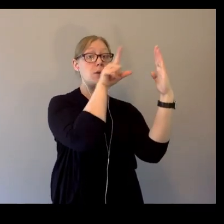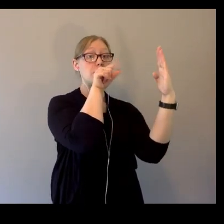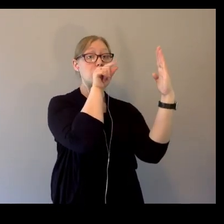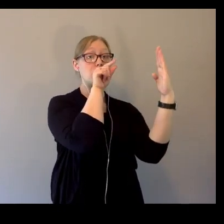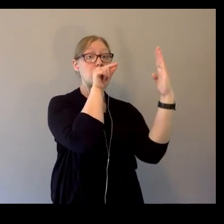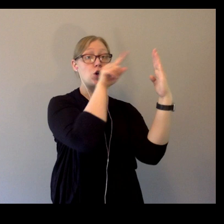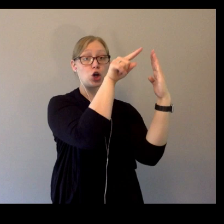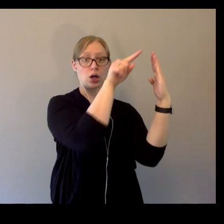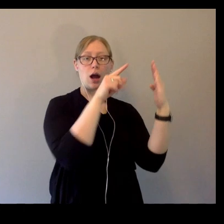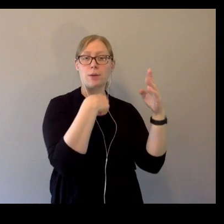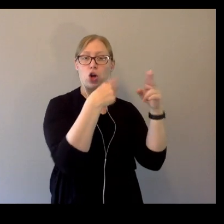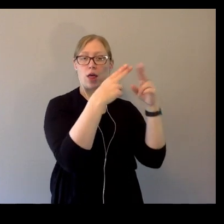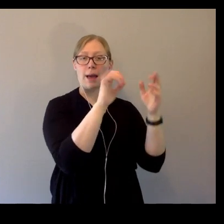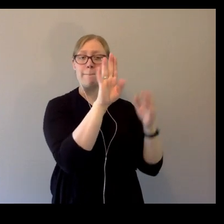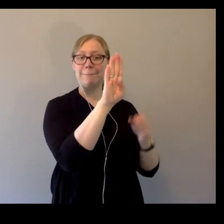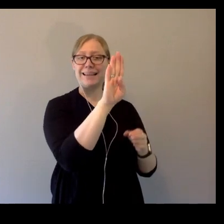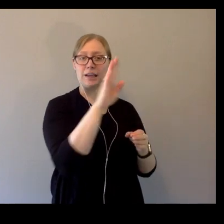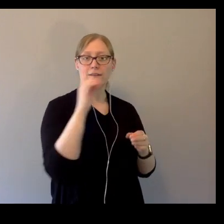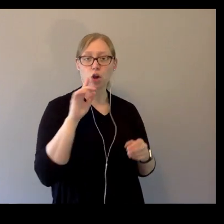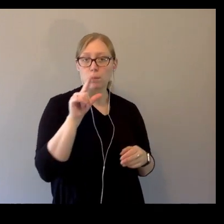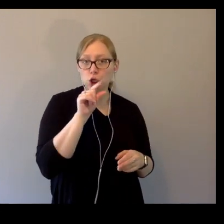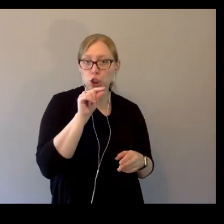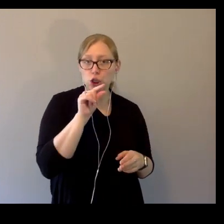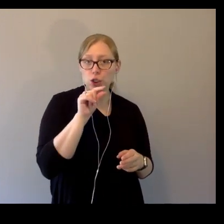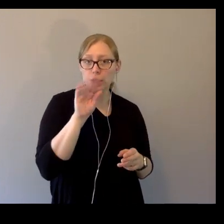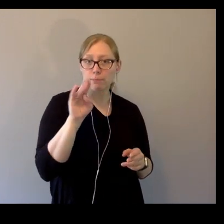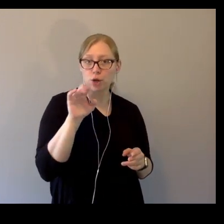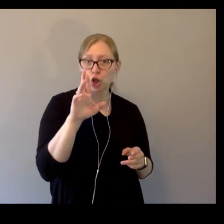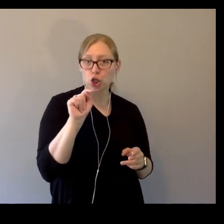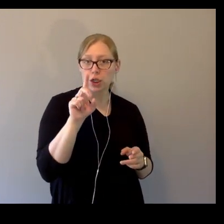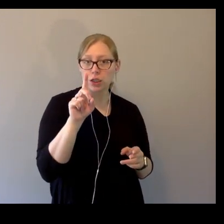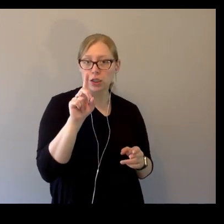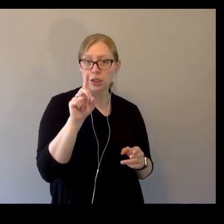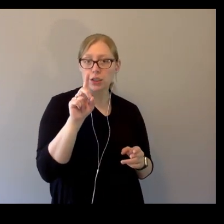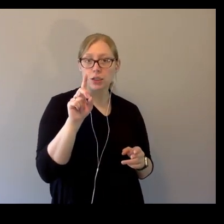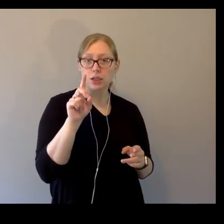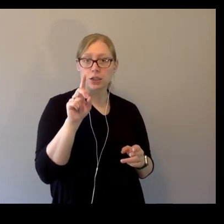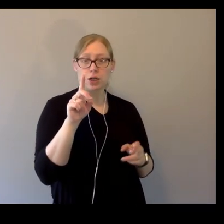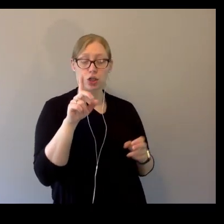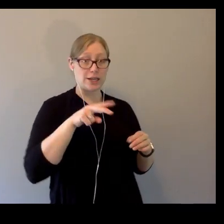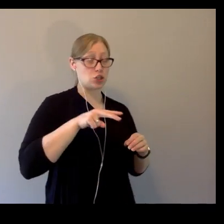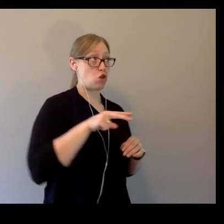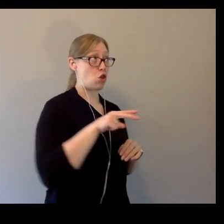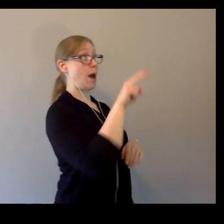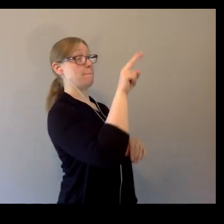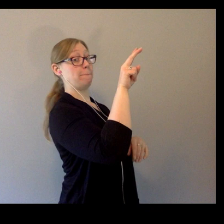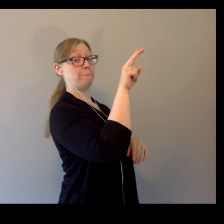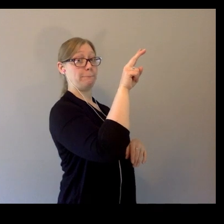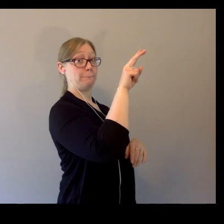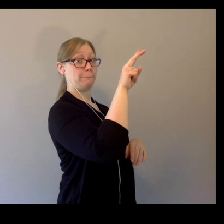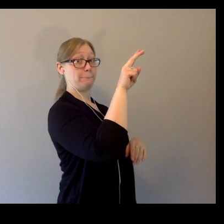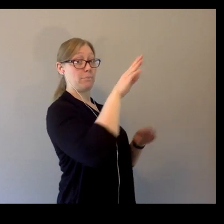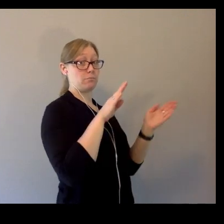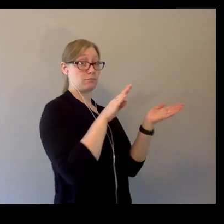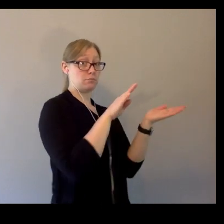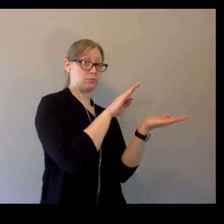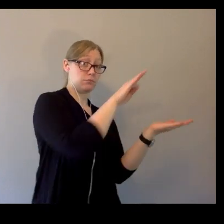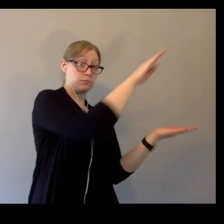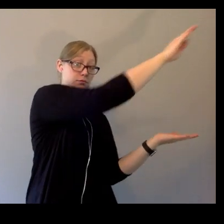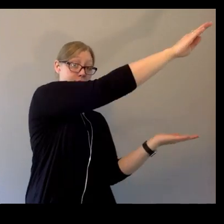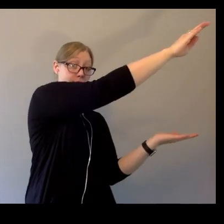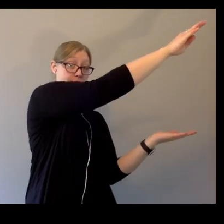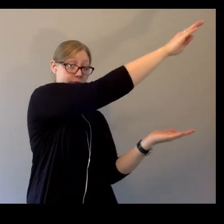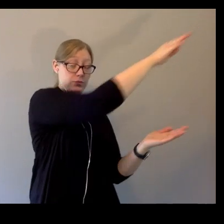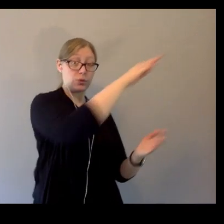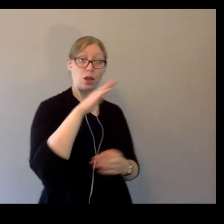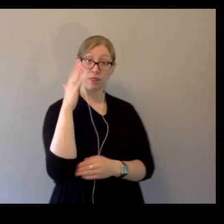eyes. And so you can see that he's looking up from the horizontal. The tree, the problem says, is